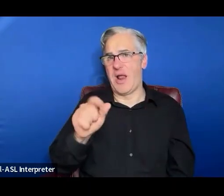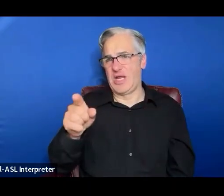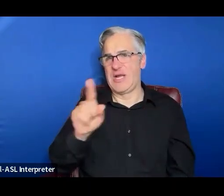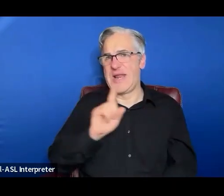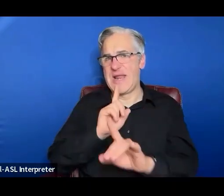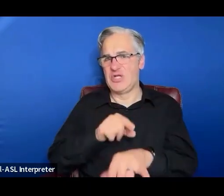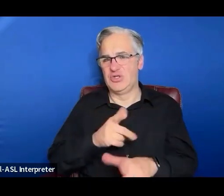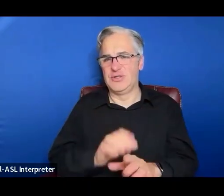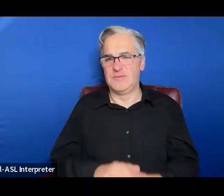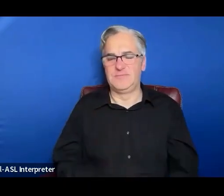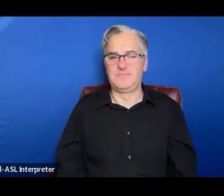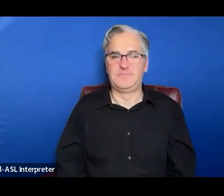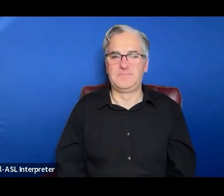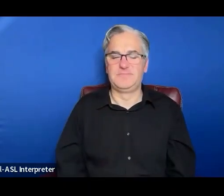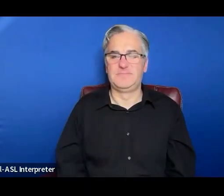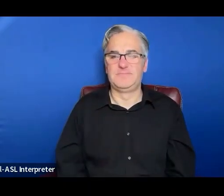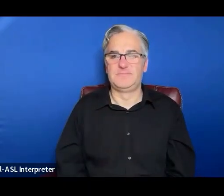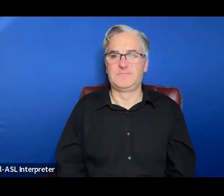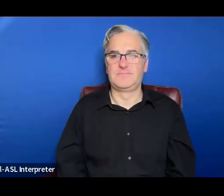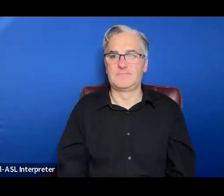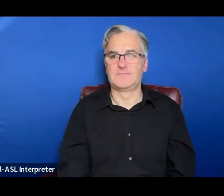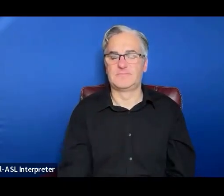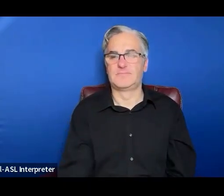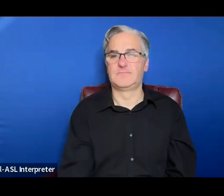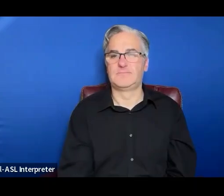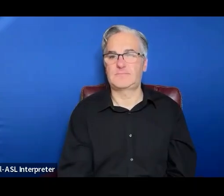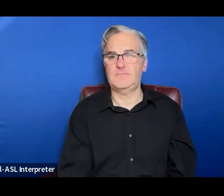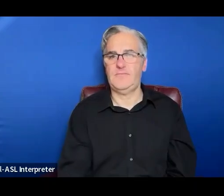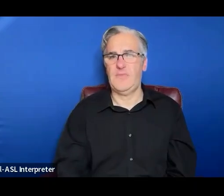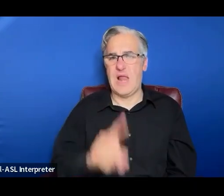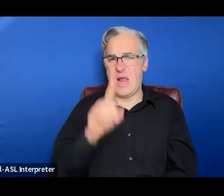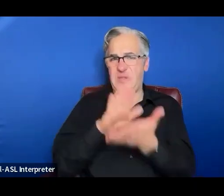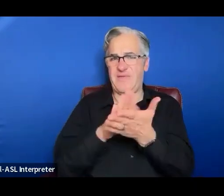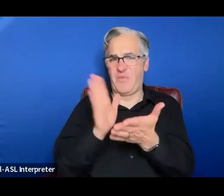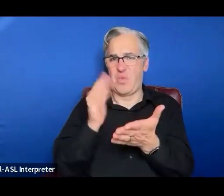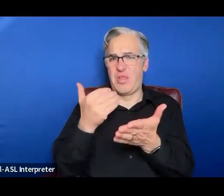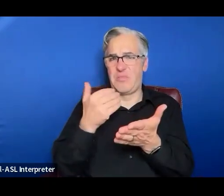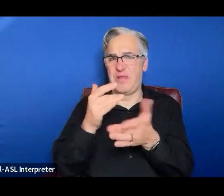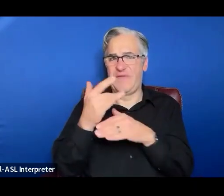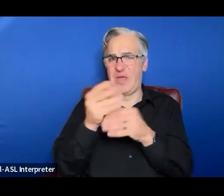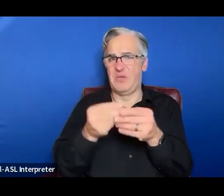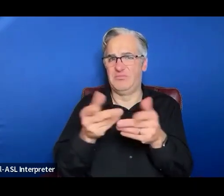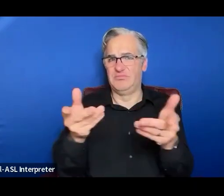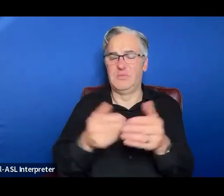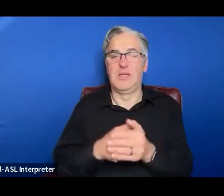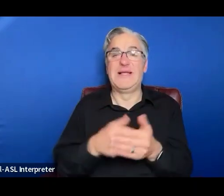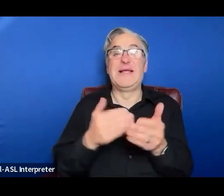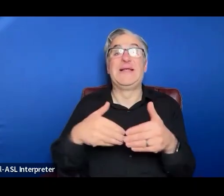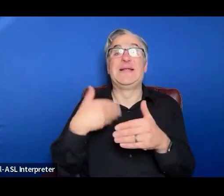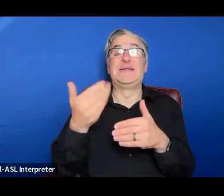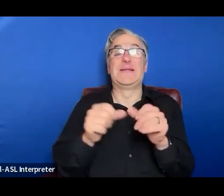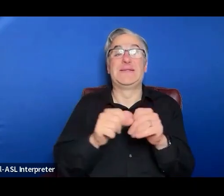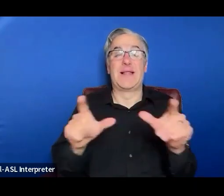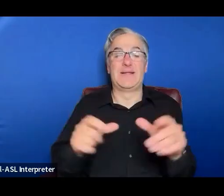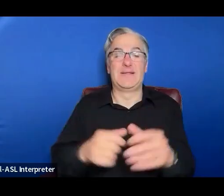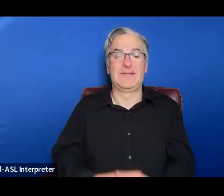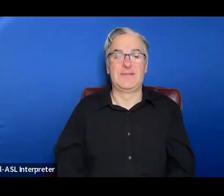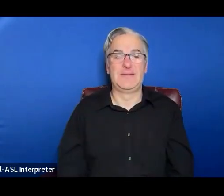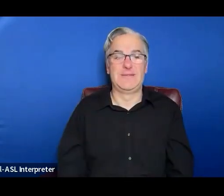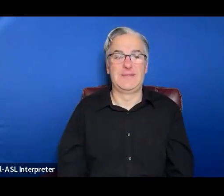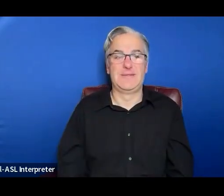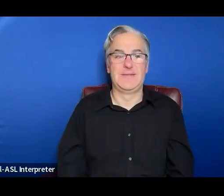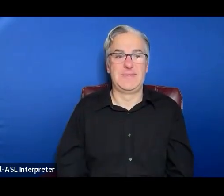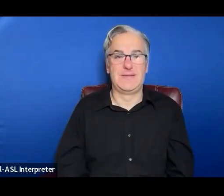to provide them to Brenda, but I think they'll have them available. Let's go to the next slide.